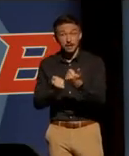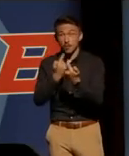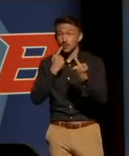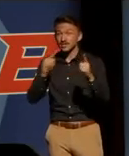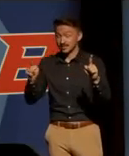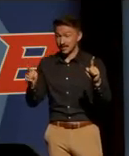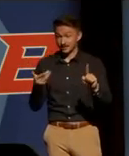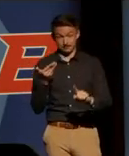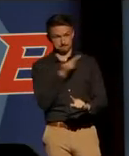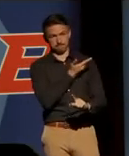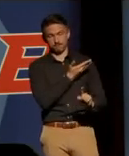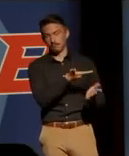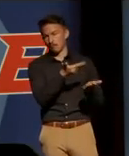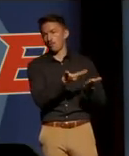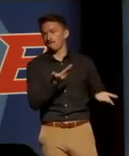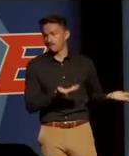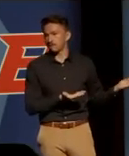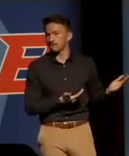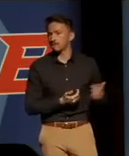those ways here.